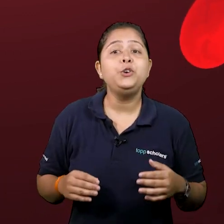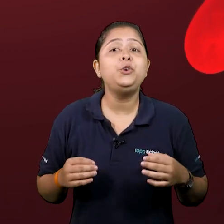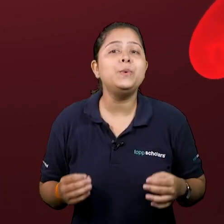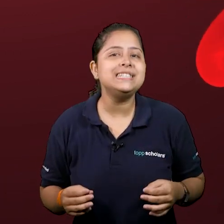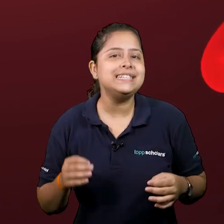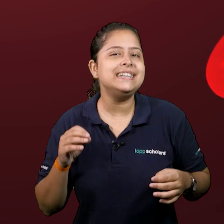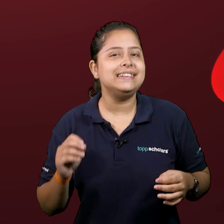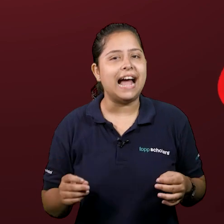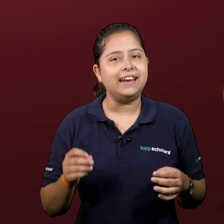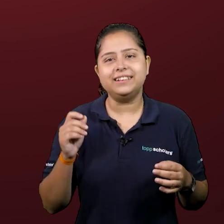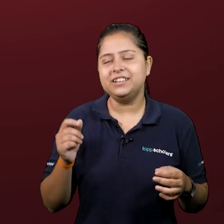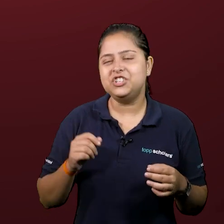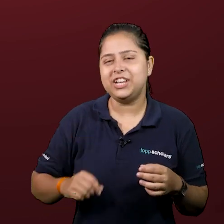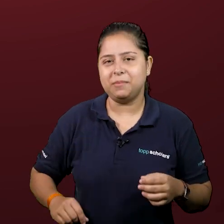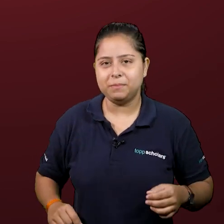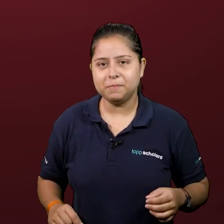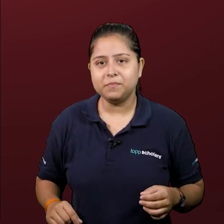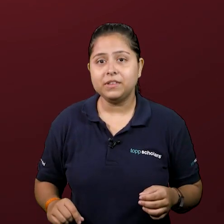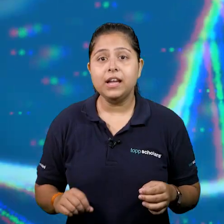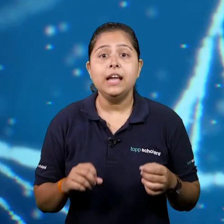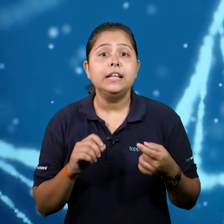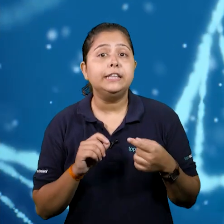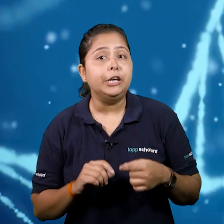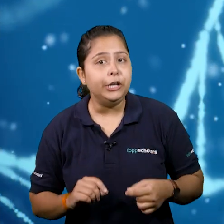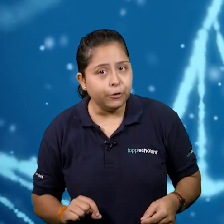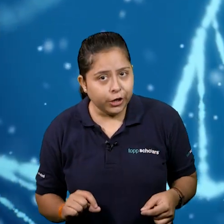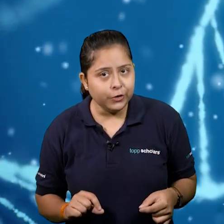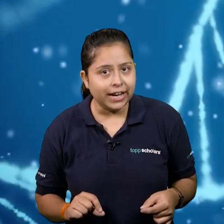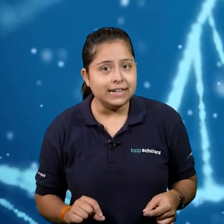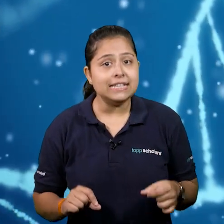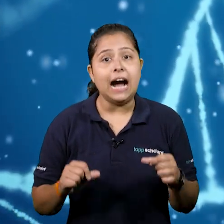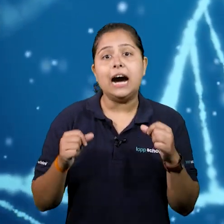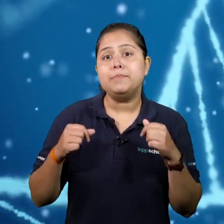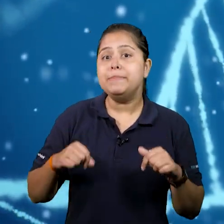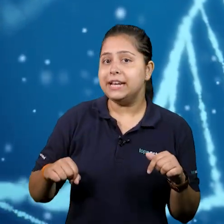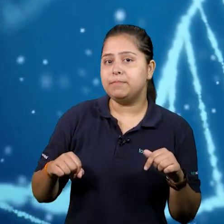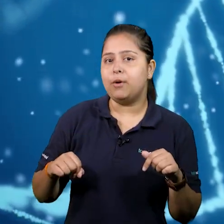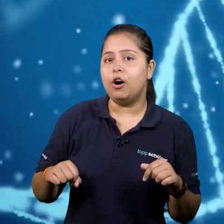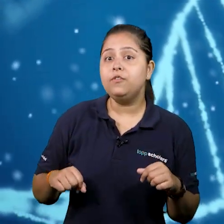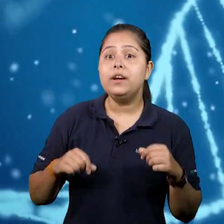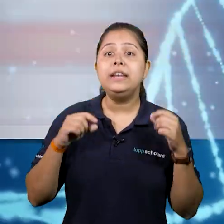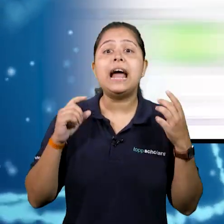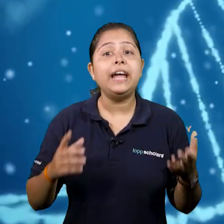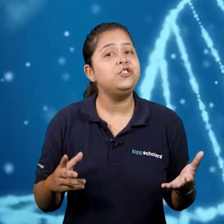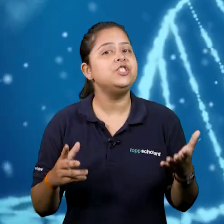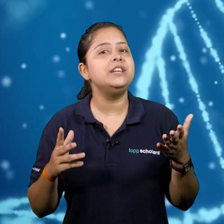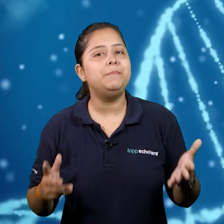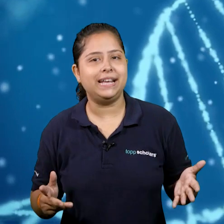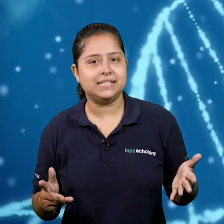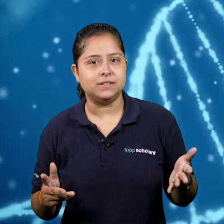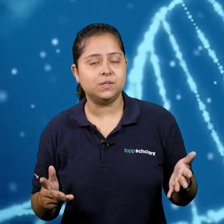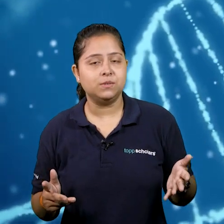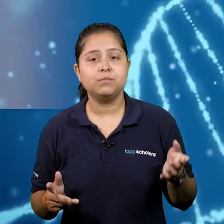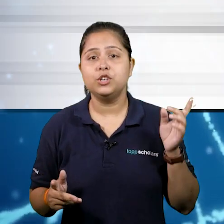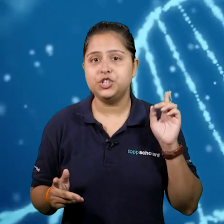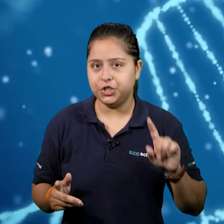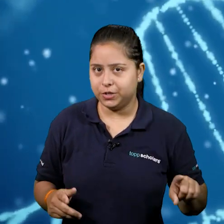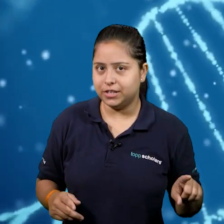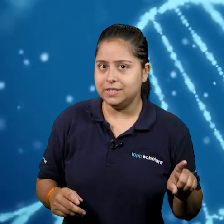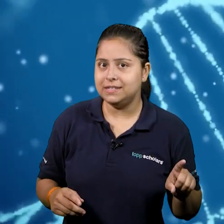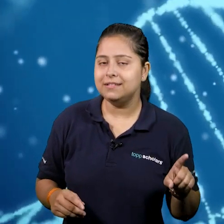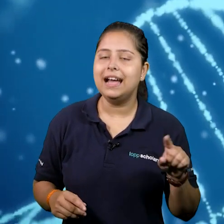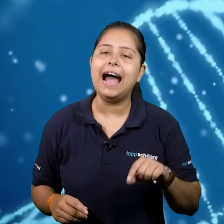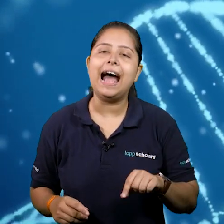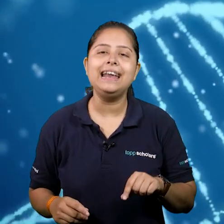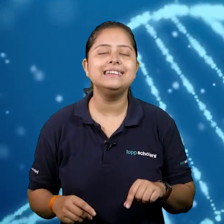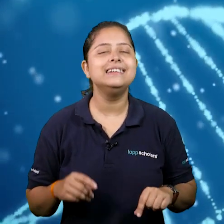beautiful twisted ladder shape. The nucleotides are made up of nitrogen bases,